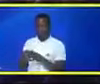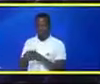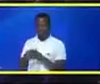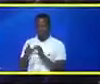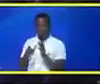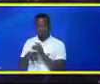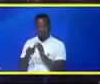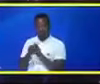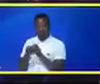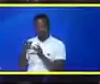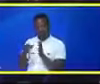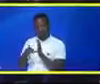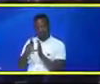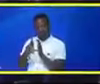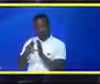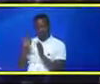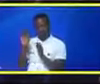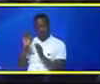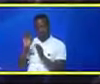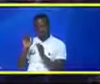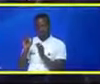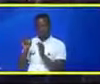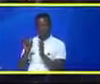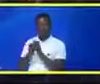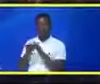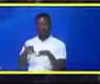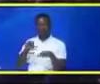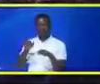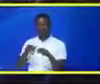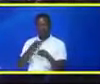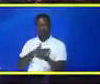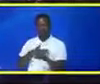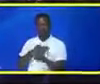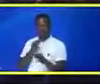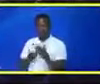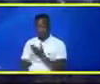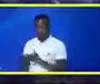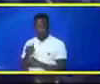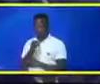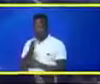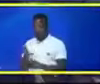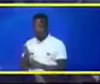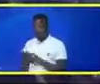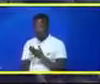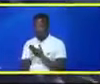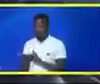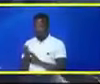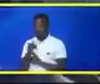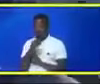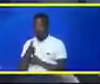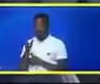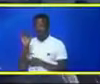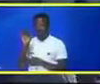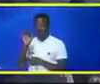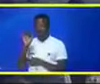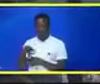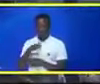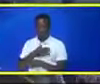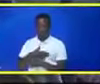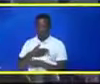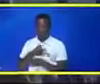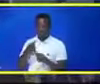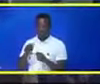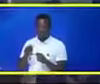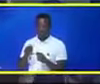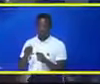is reflective of the teaching that I taught. By the way, if you were not in the morning, if you are not around in the morning to listen to my teaching, please do well